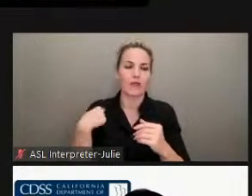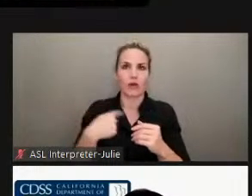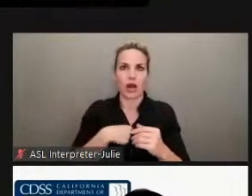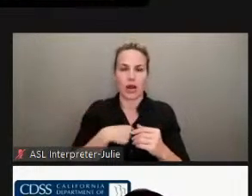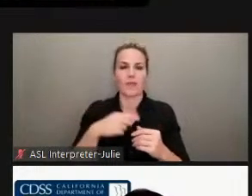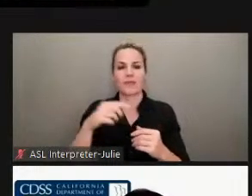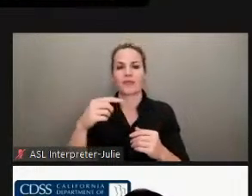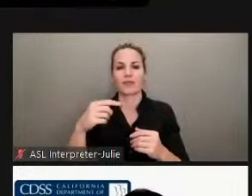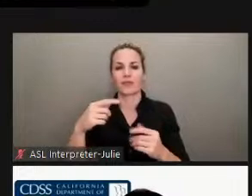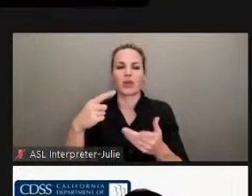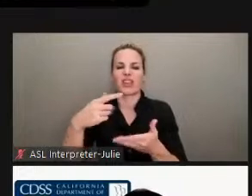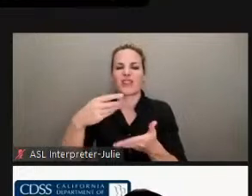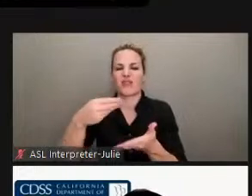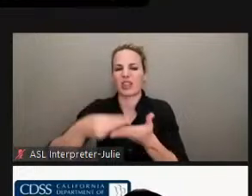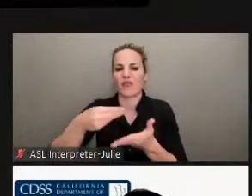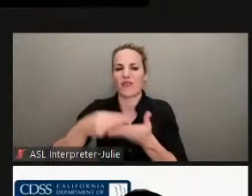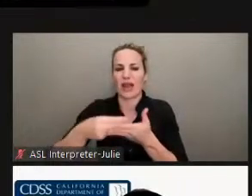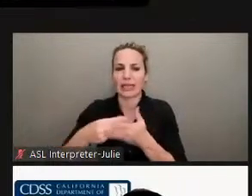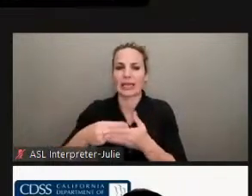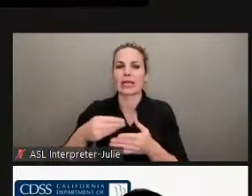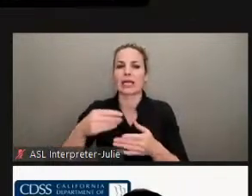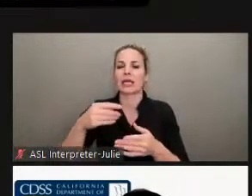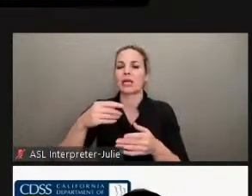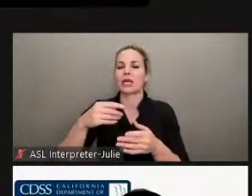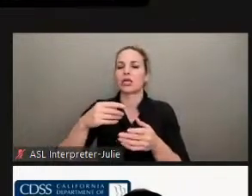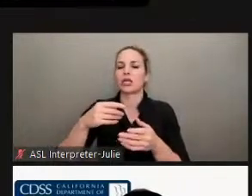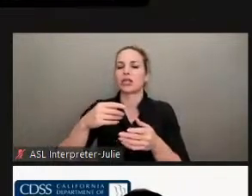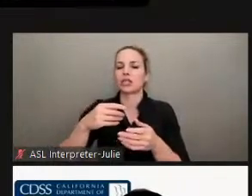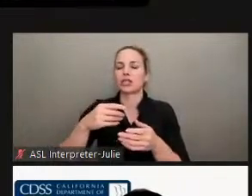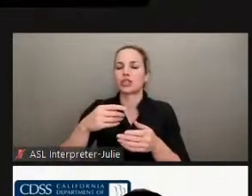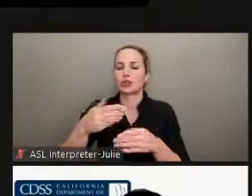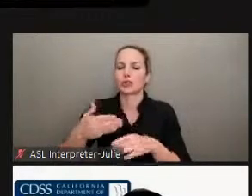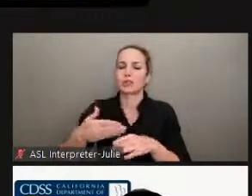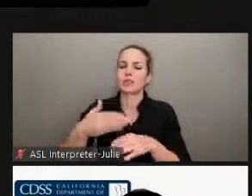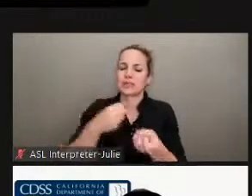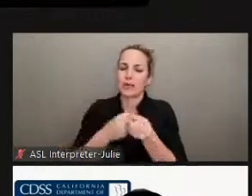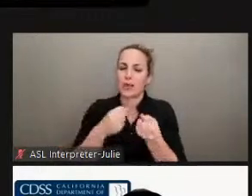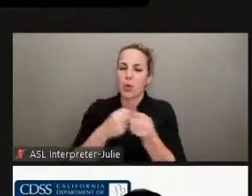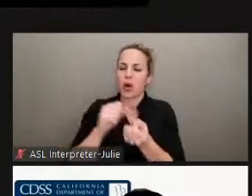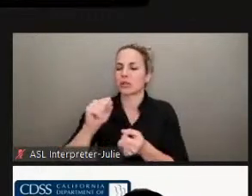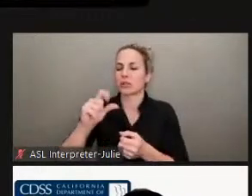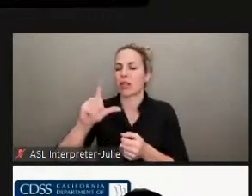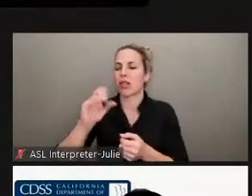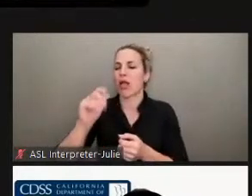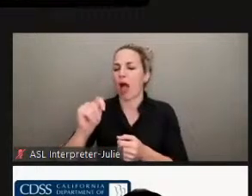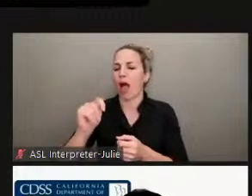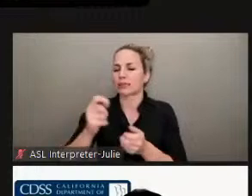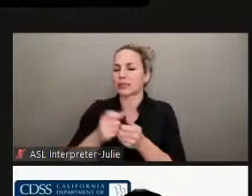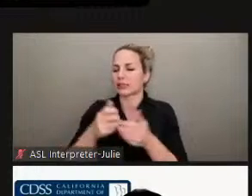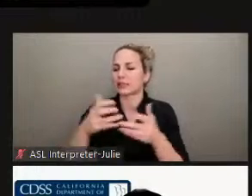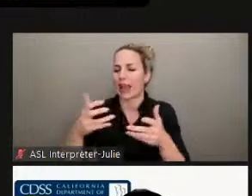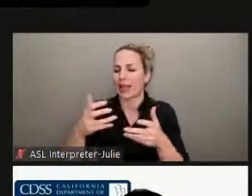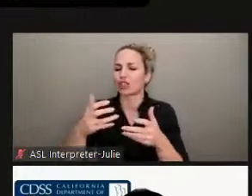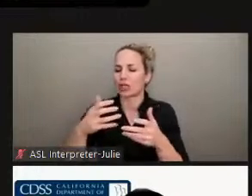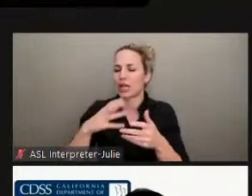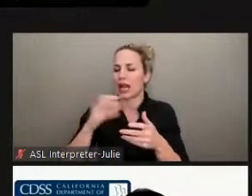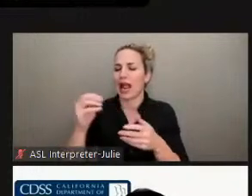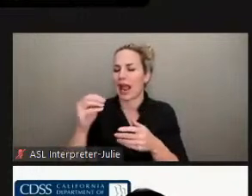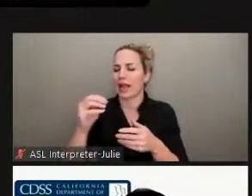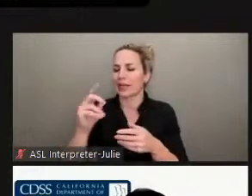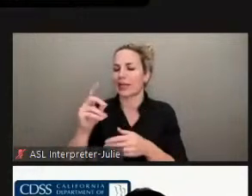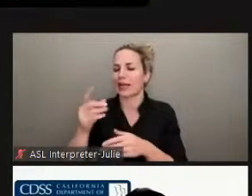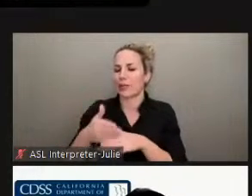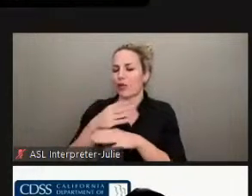ARPA funding to support slot expansion and to improve data. Thank you, and I will now pass the